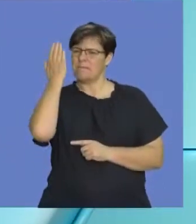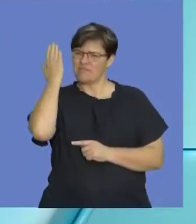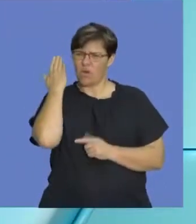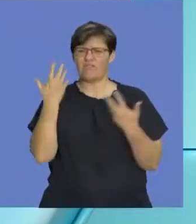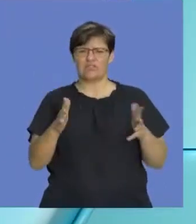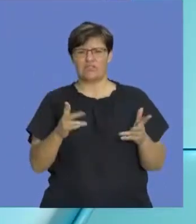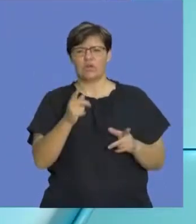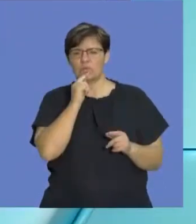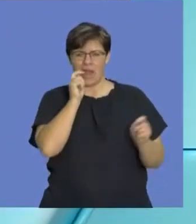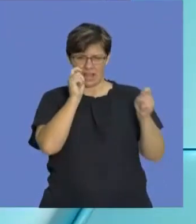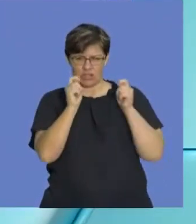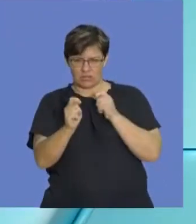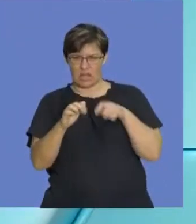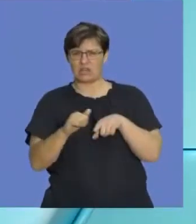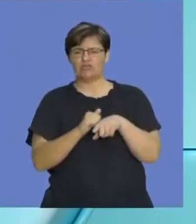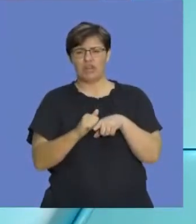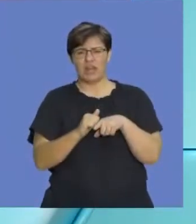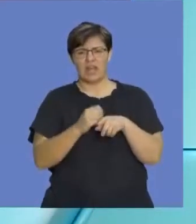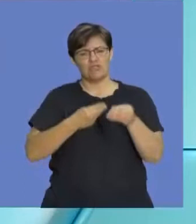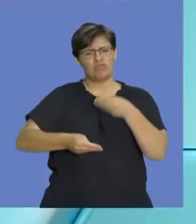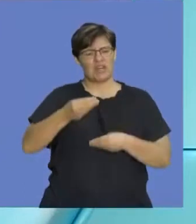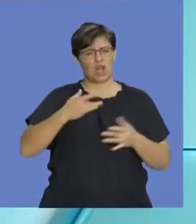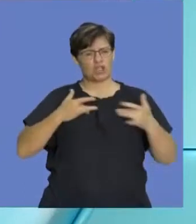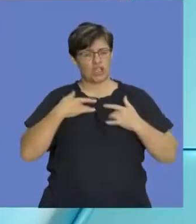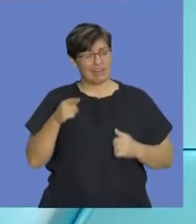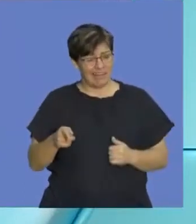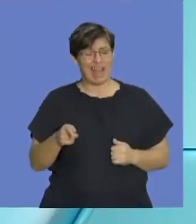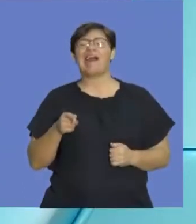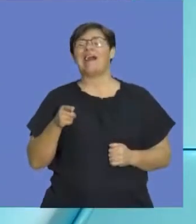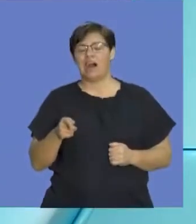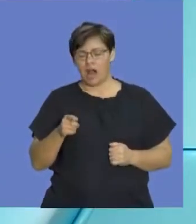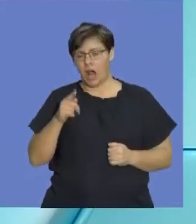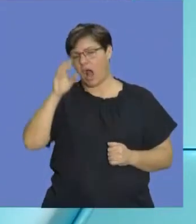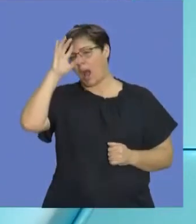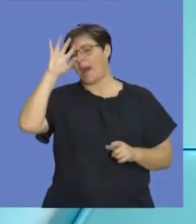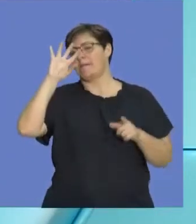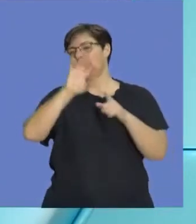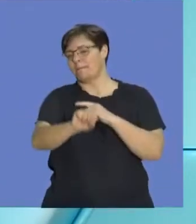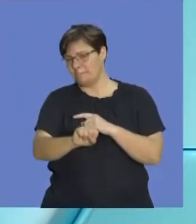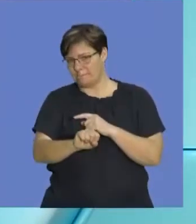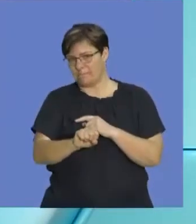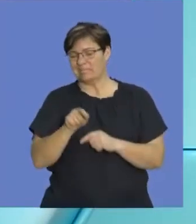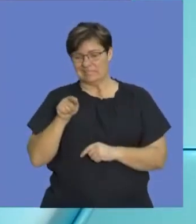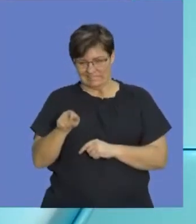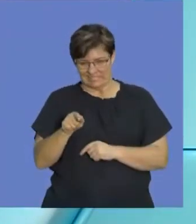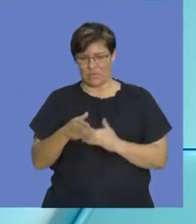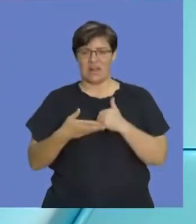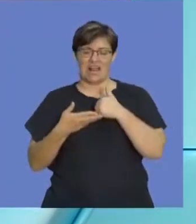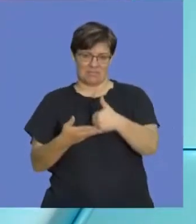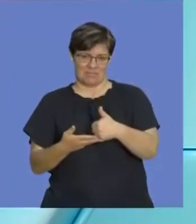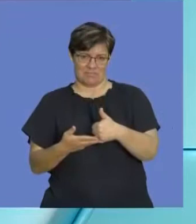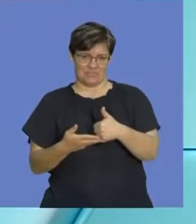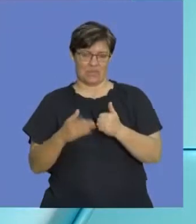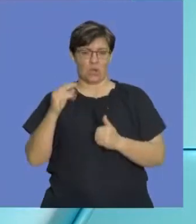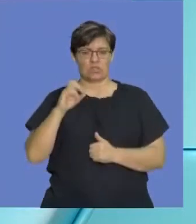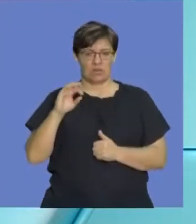trading concern, so your existing knowledge will assist you with this one here, namely the consumable stores. But